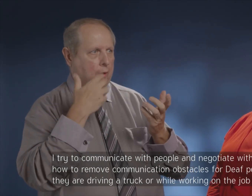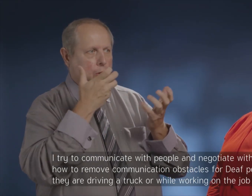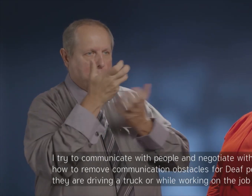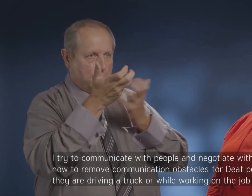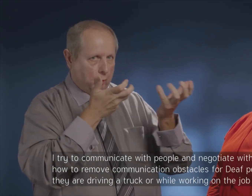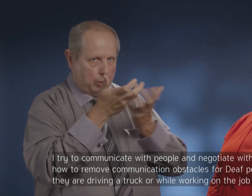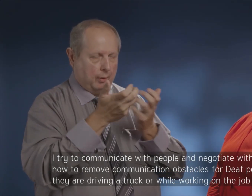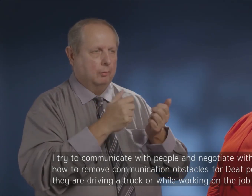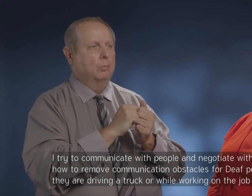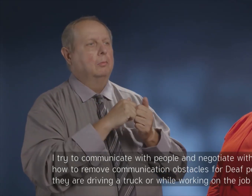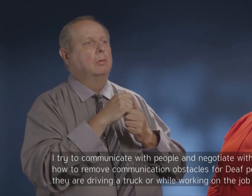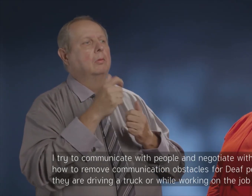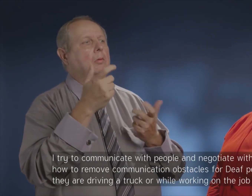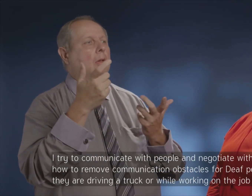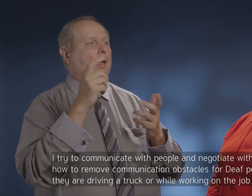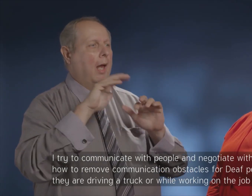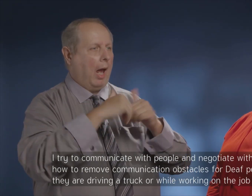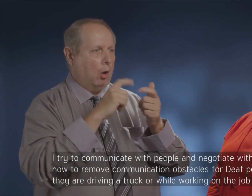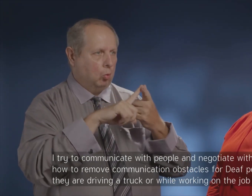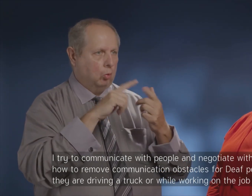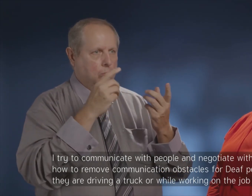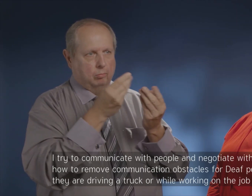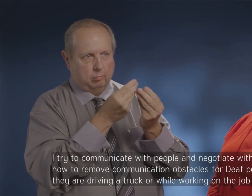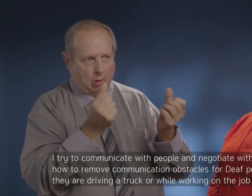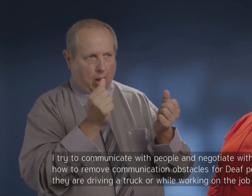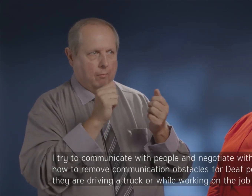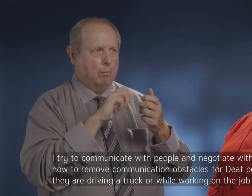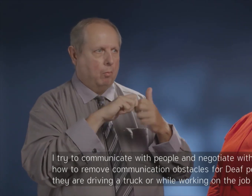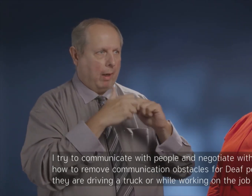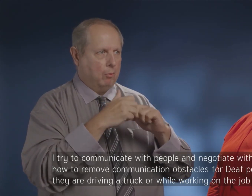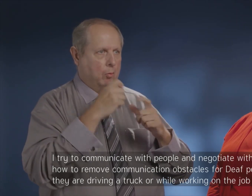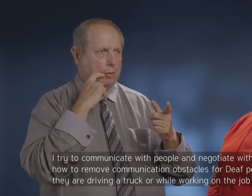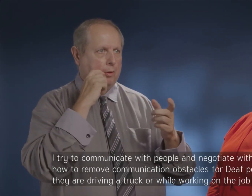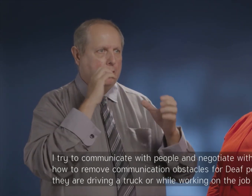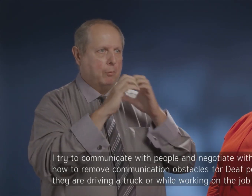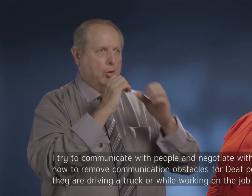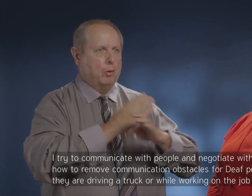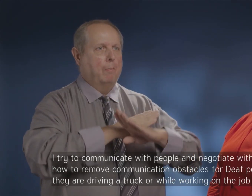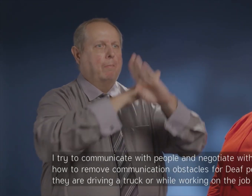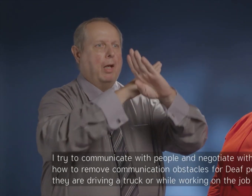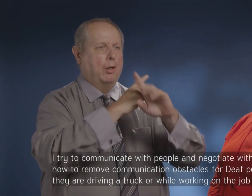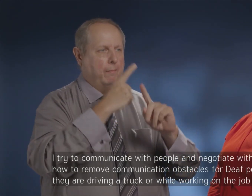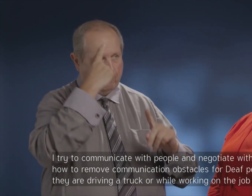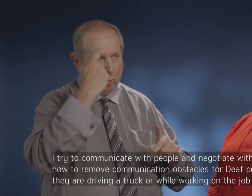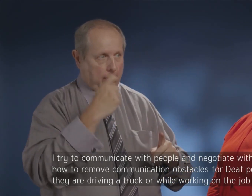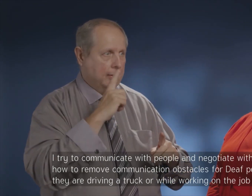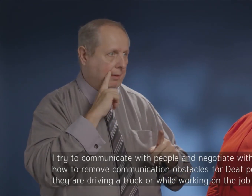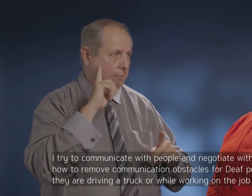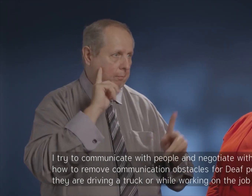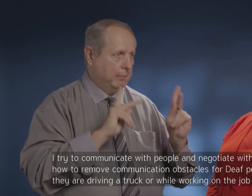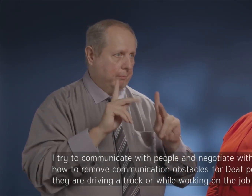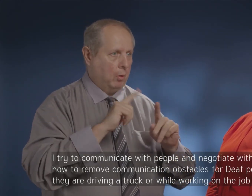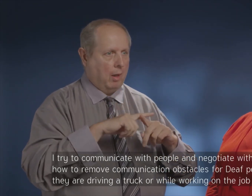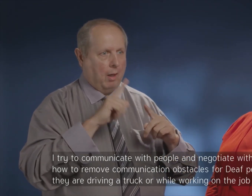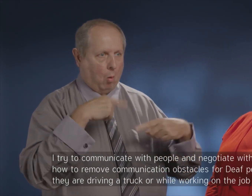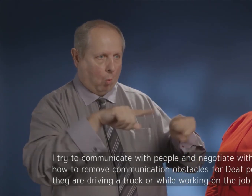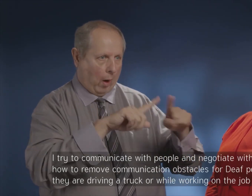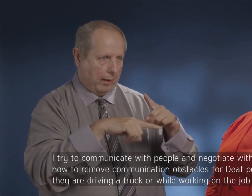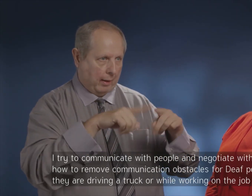with them about how to remove communication obstacles for deaf people while they are driving a